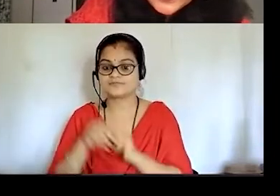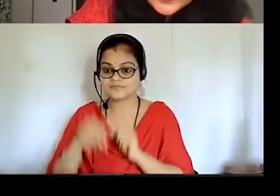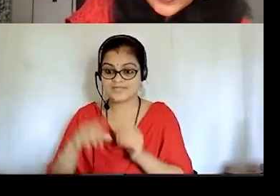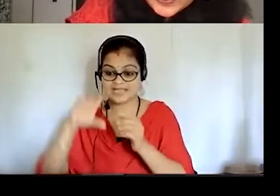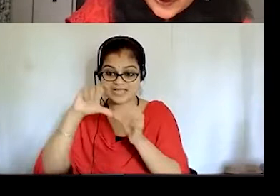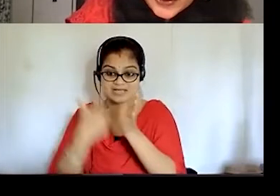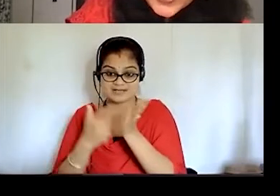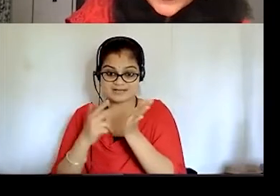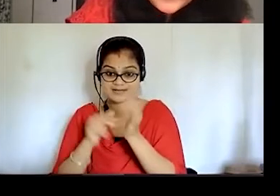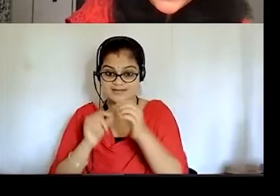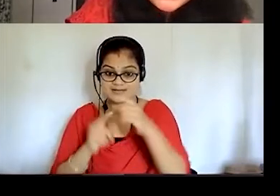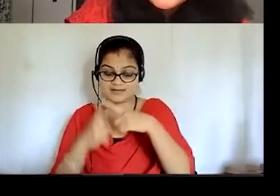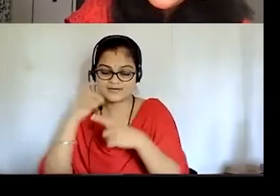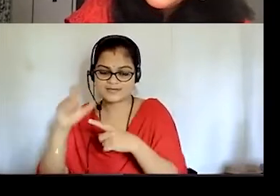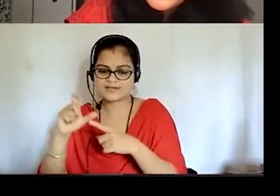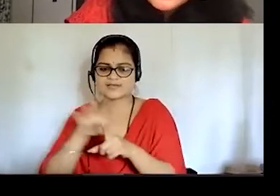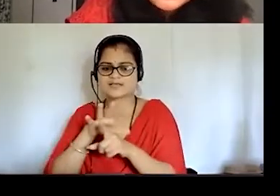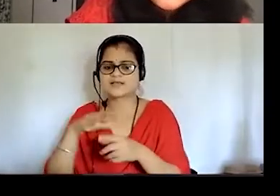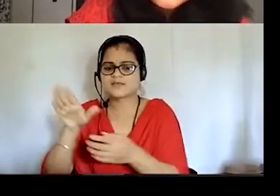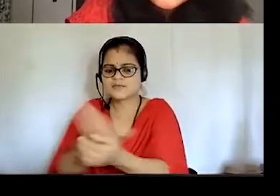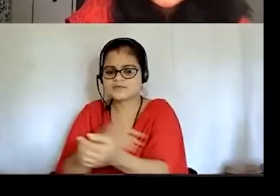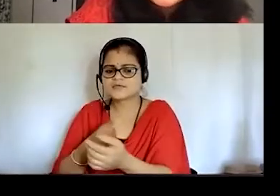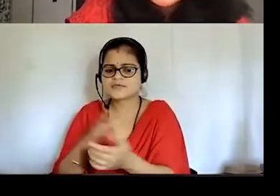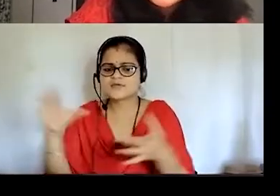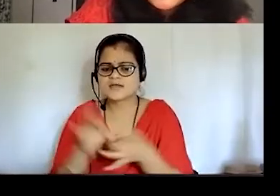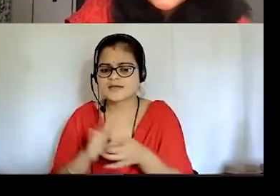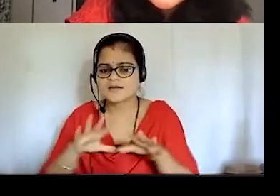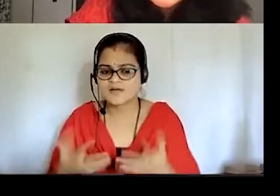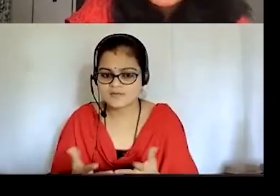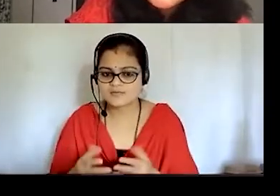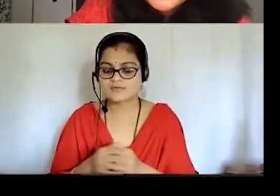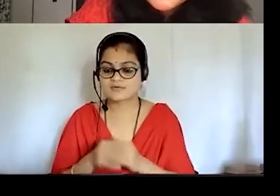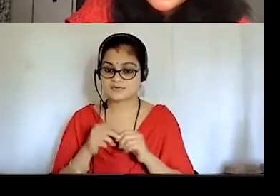music tradition. Undoubtedly, the wheel appears